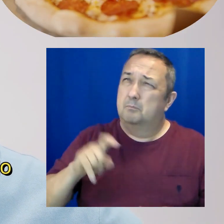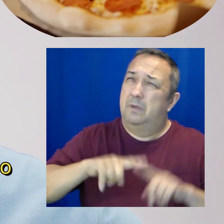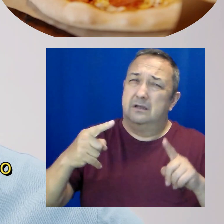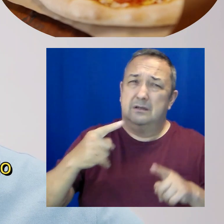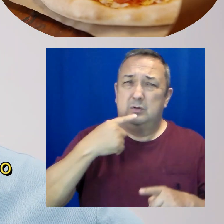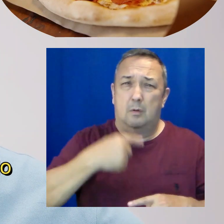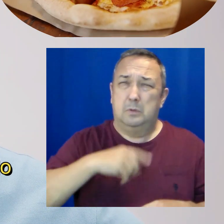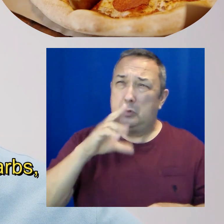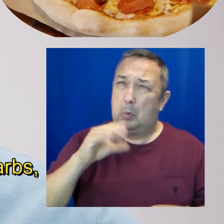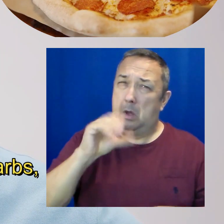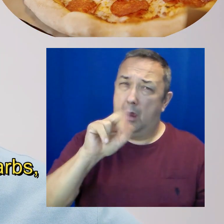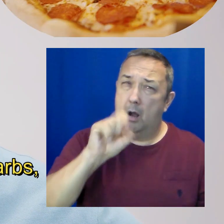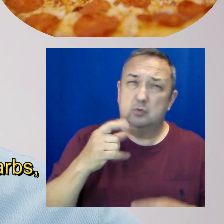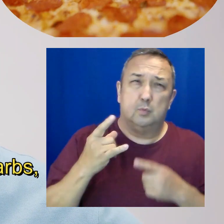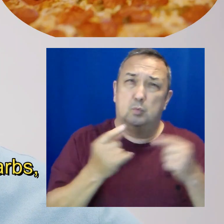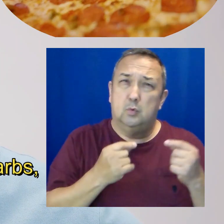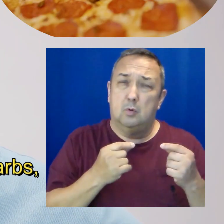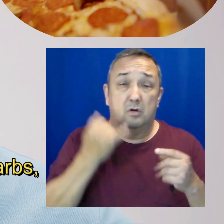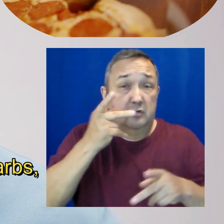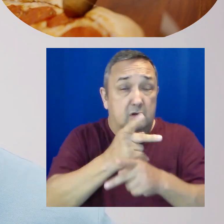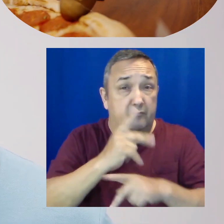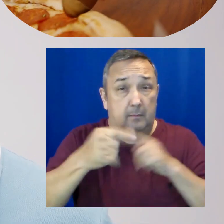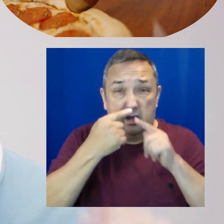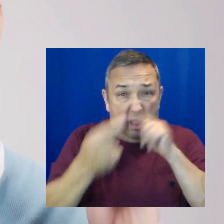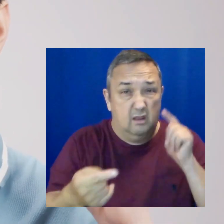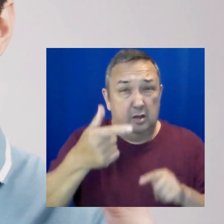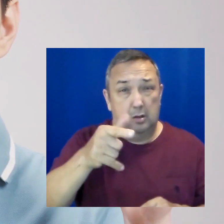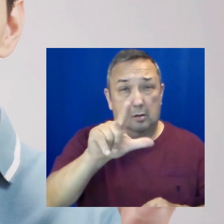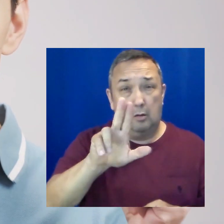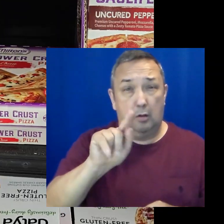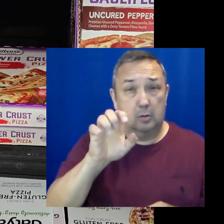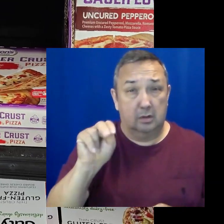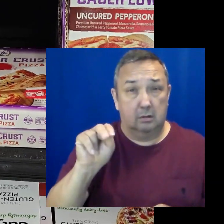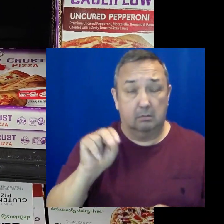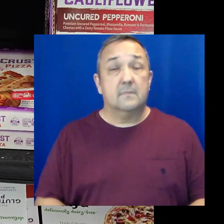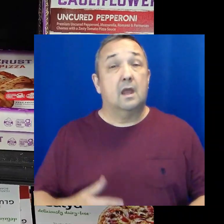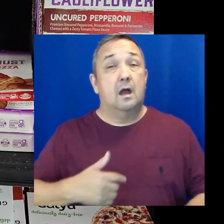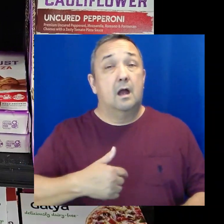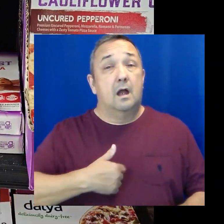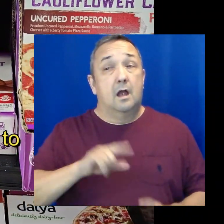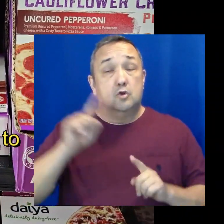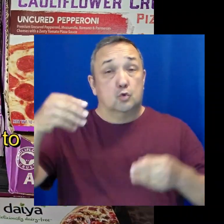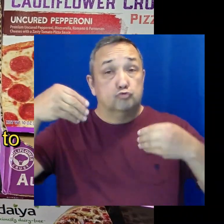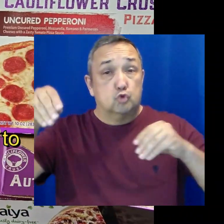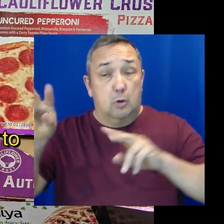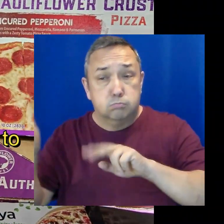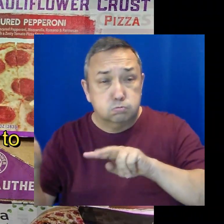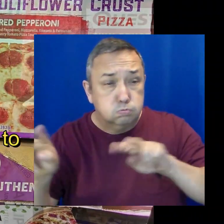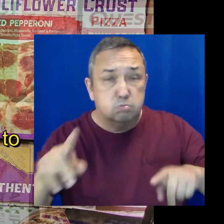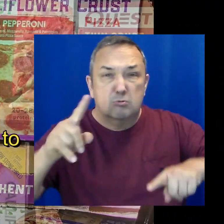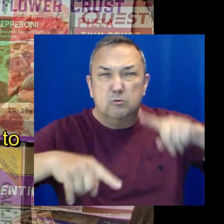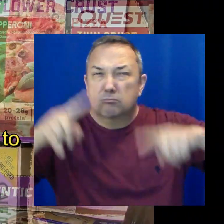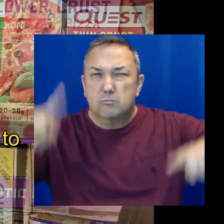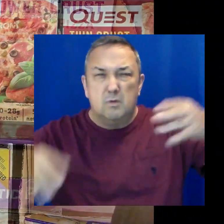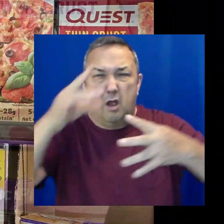But what are you supposed to do when you're not supposed to have that many carbs? Or if you're watching for gluten allergies? Well, in the market, you're going to find all